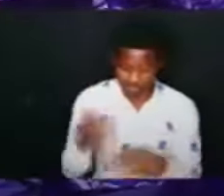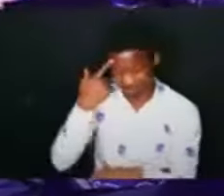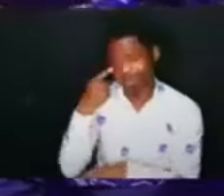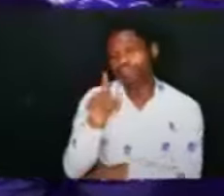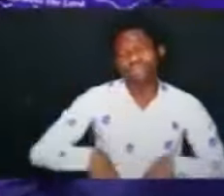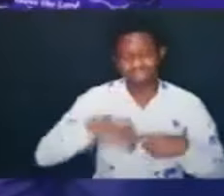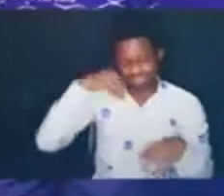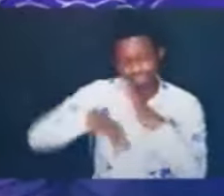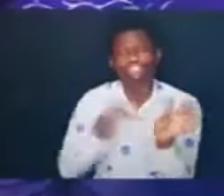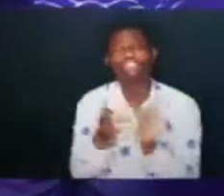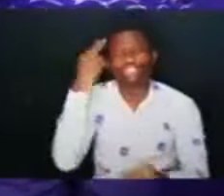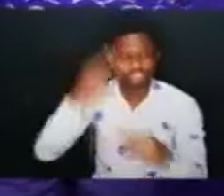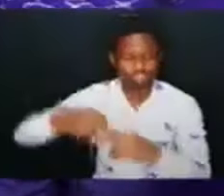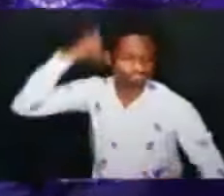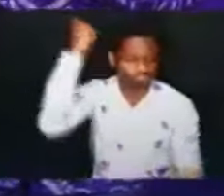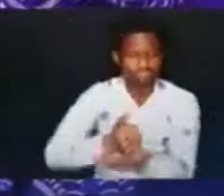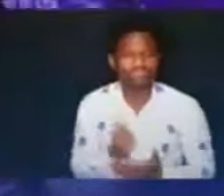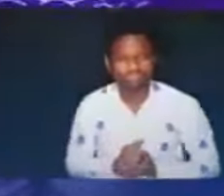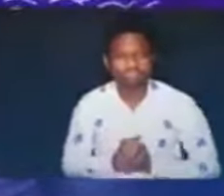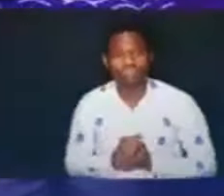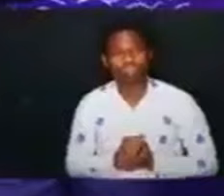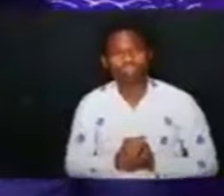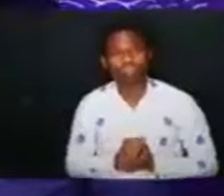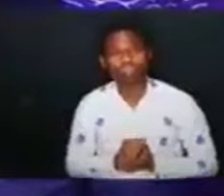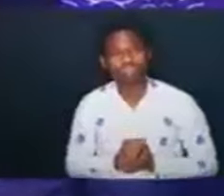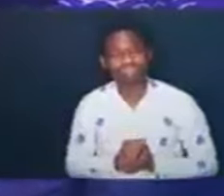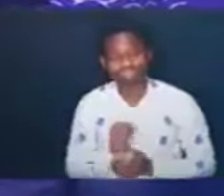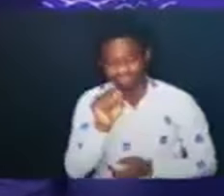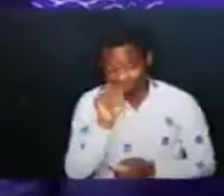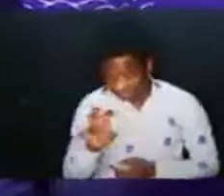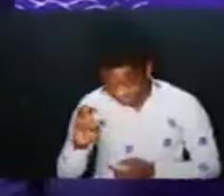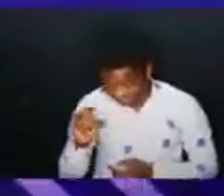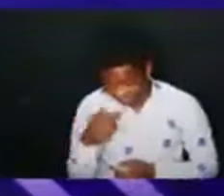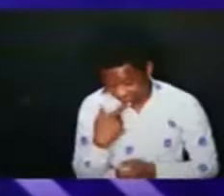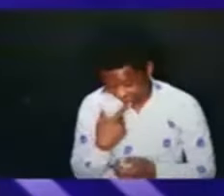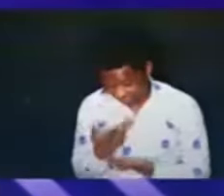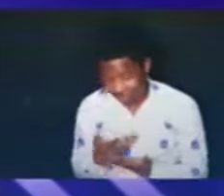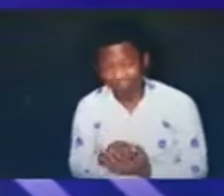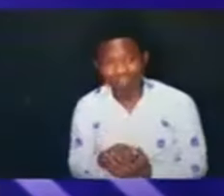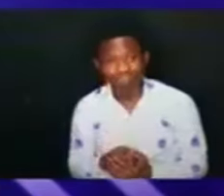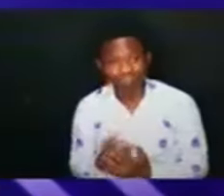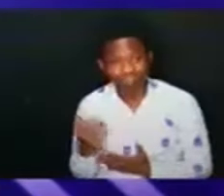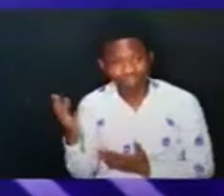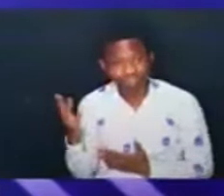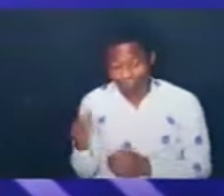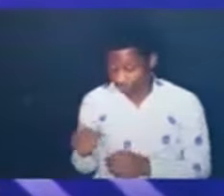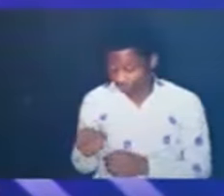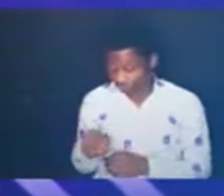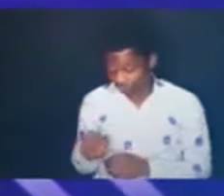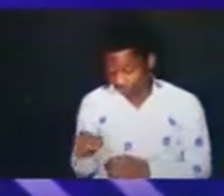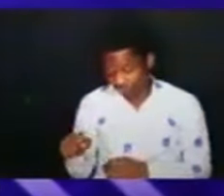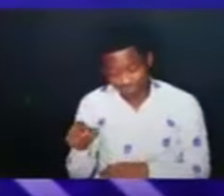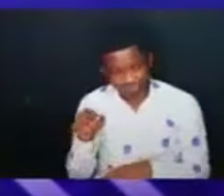the name of Jesus. Verse 16 says. He called for